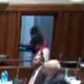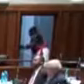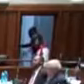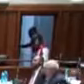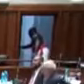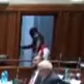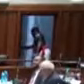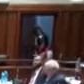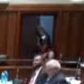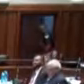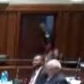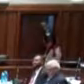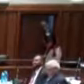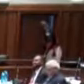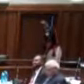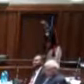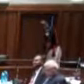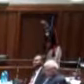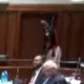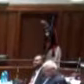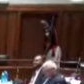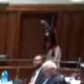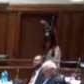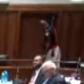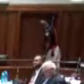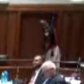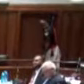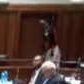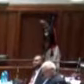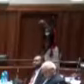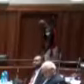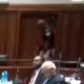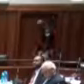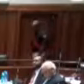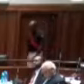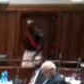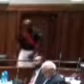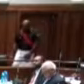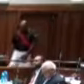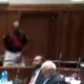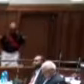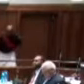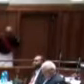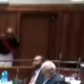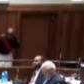Thank you.